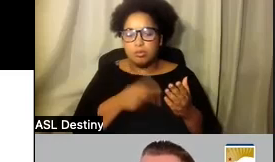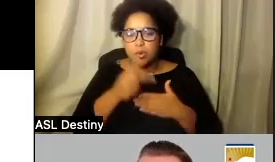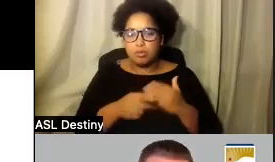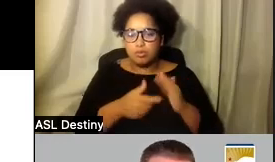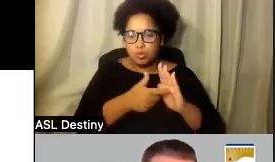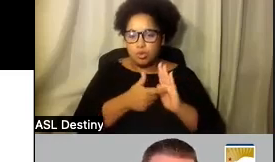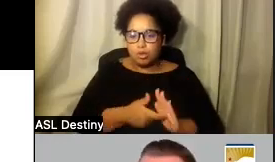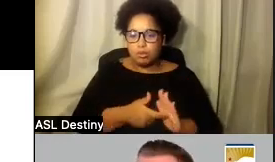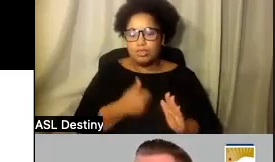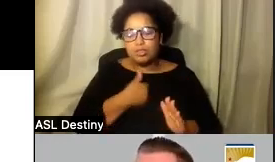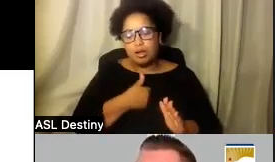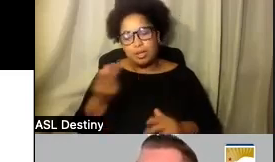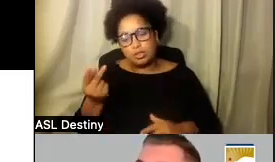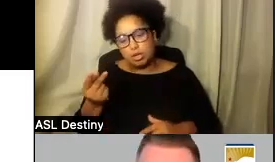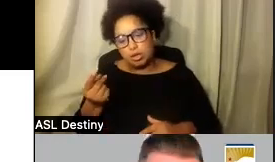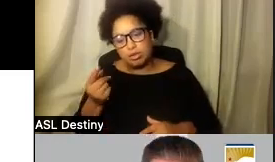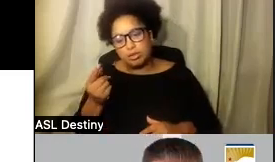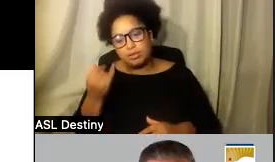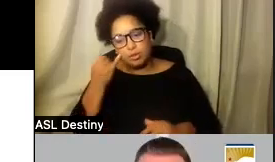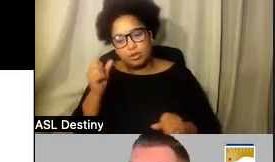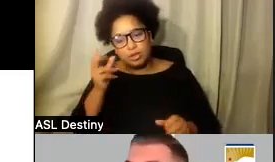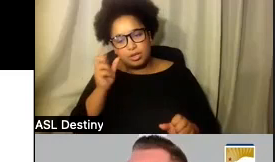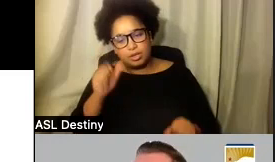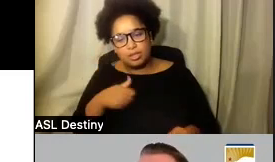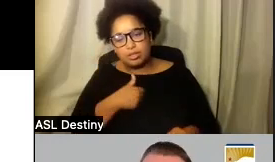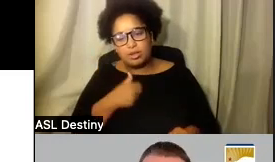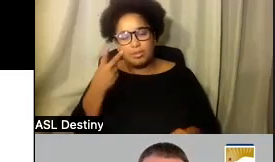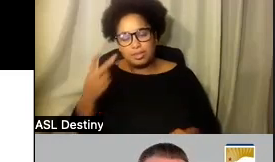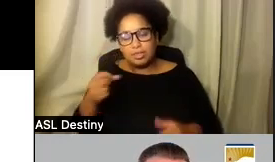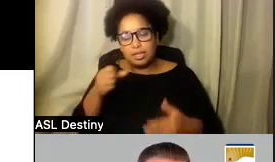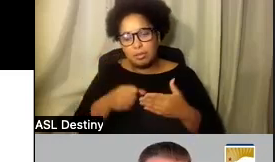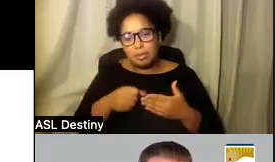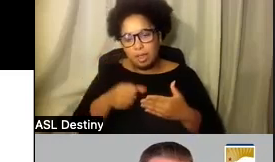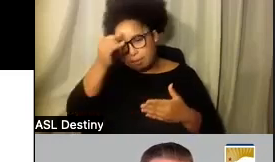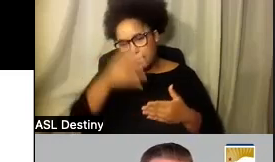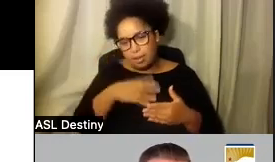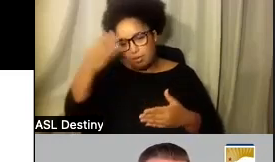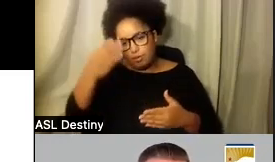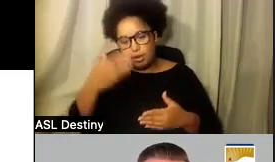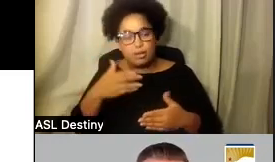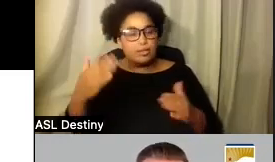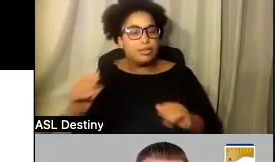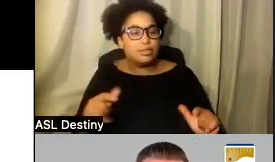excuse my dogs if you can hear them in the background. They must see the mailman out front. Next slide, please.